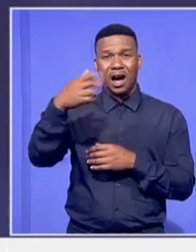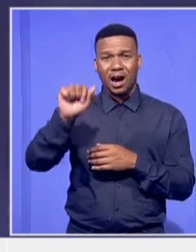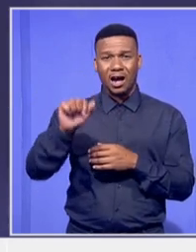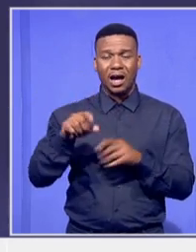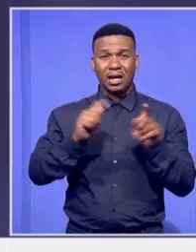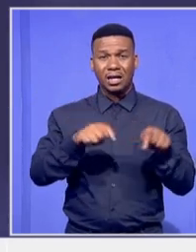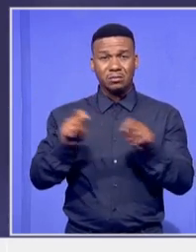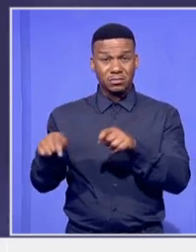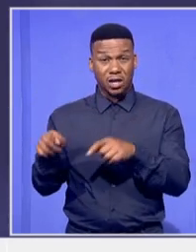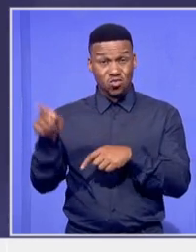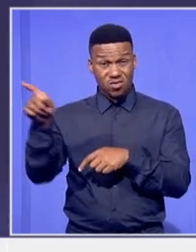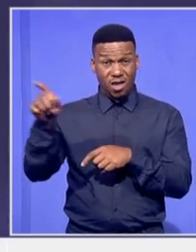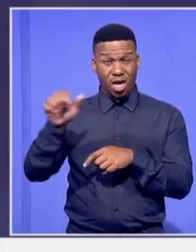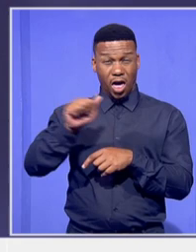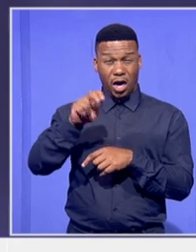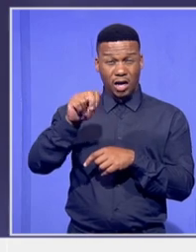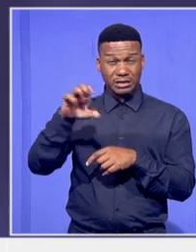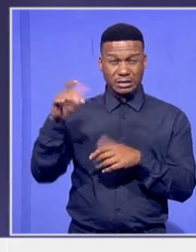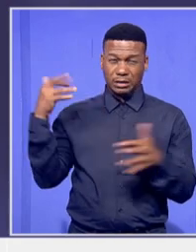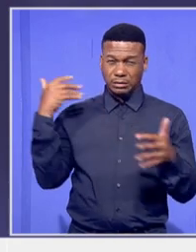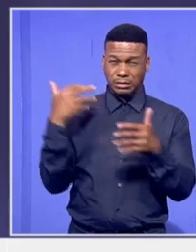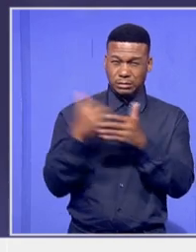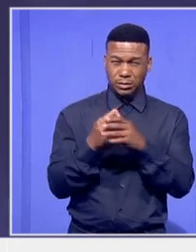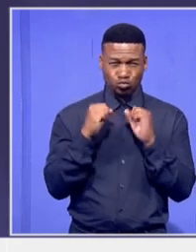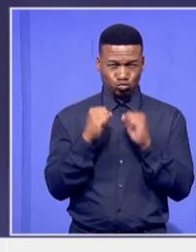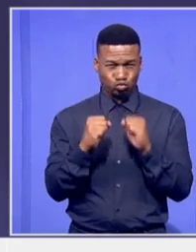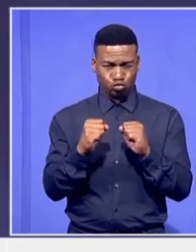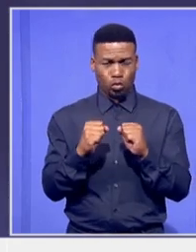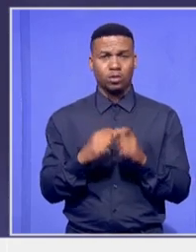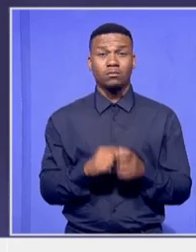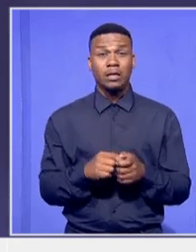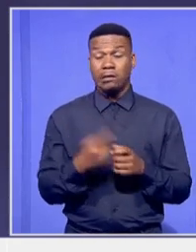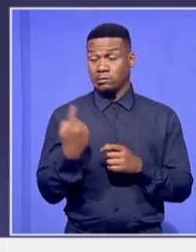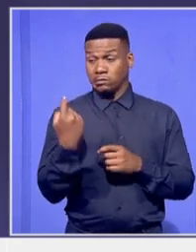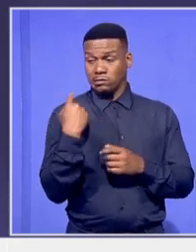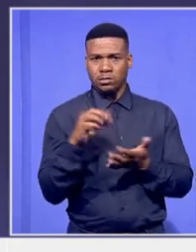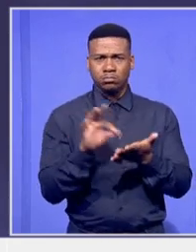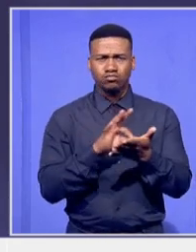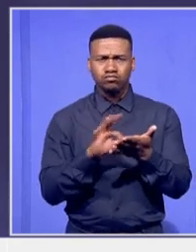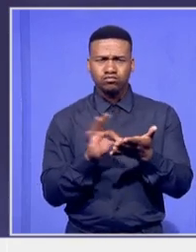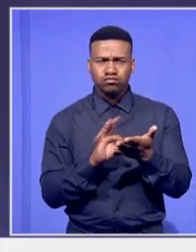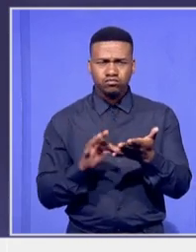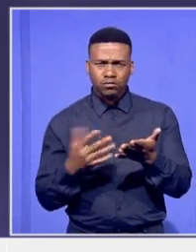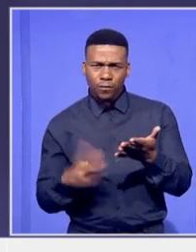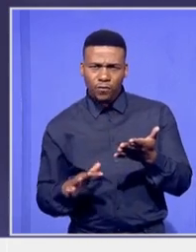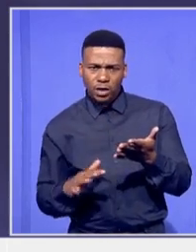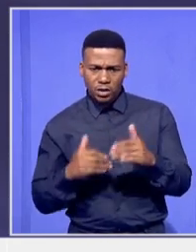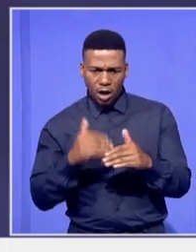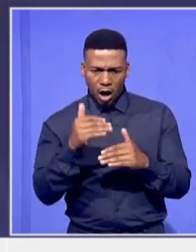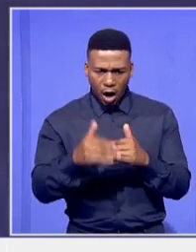ANC stronghold, but in that by-election, our growth was recorded over